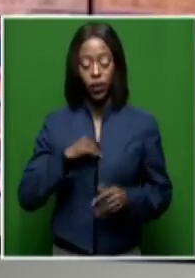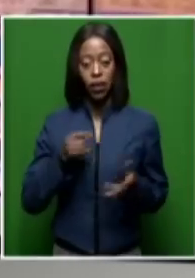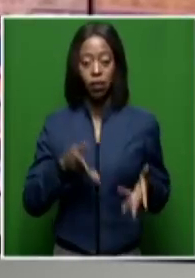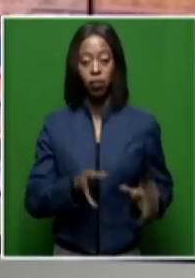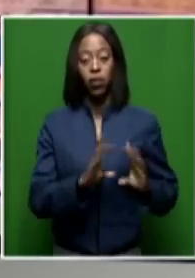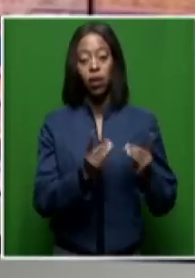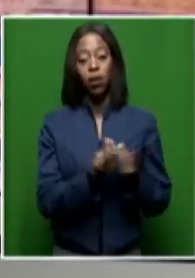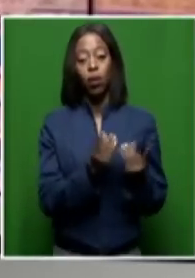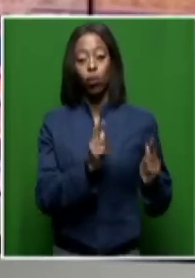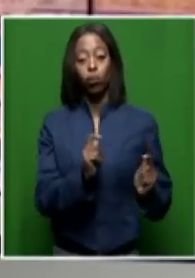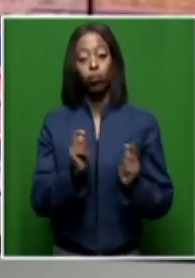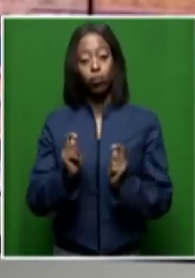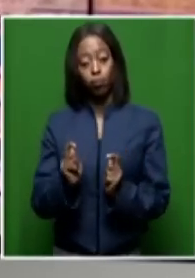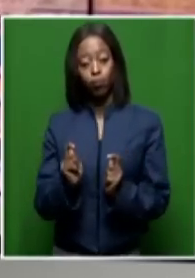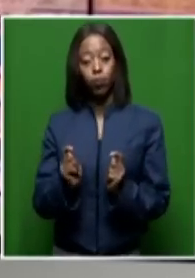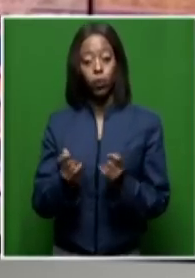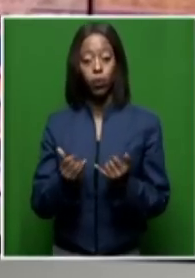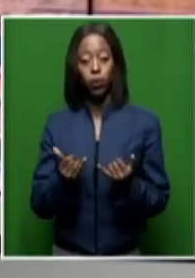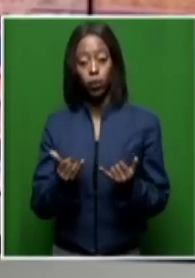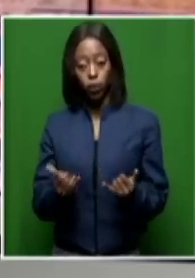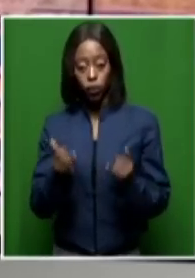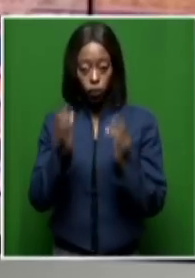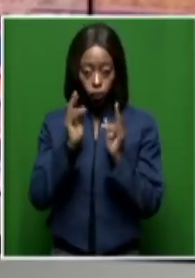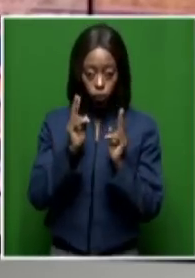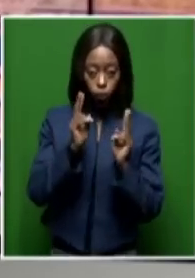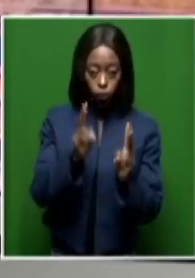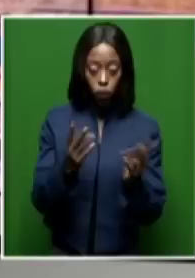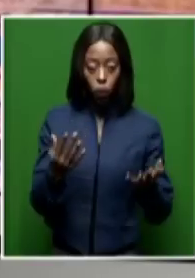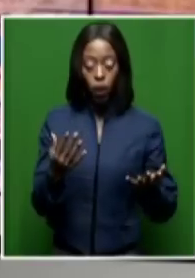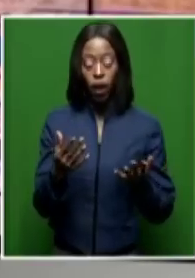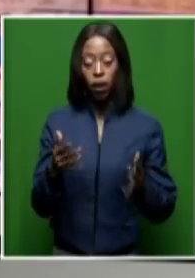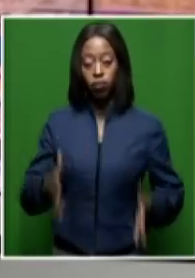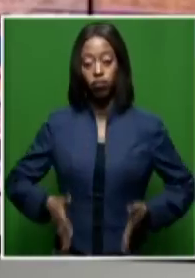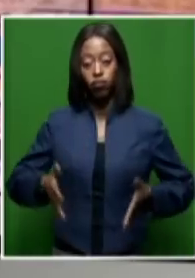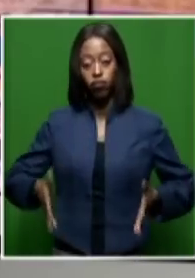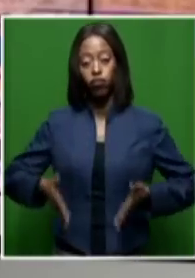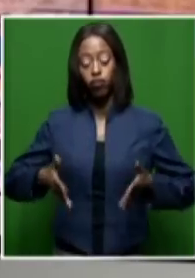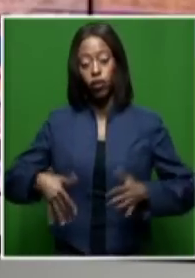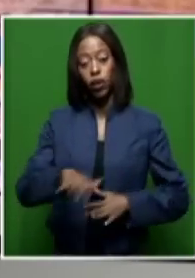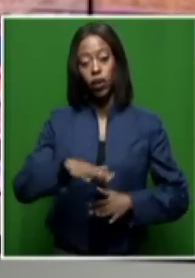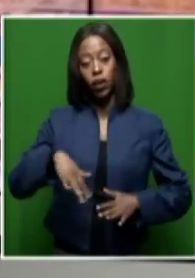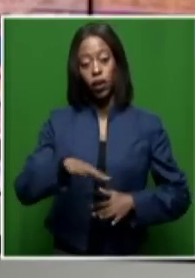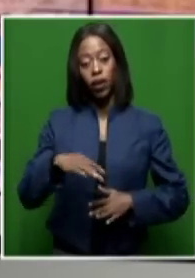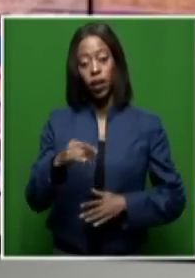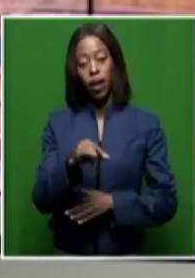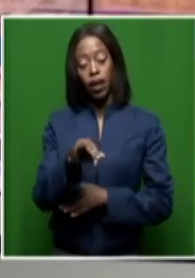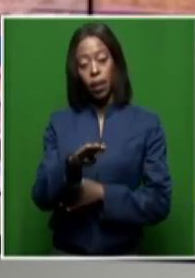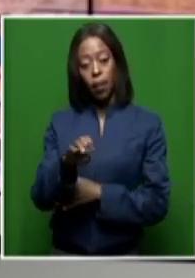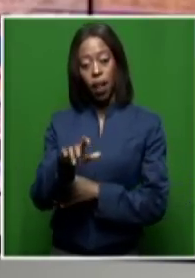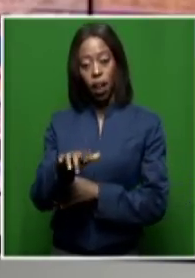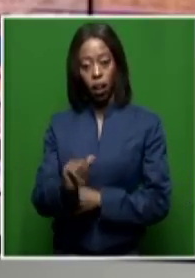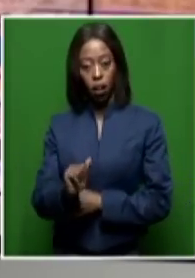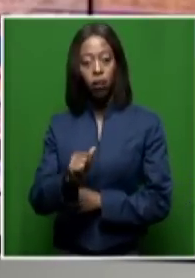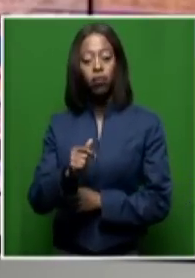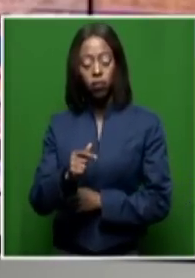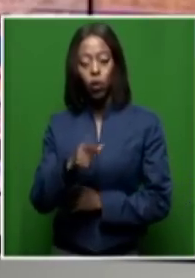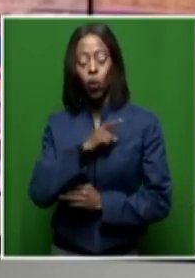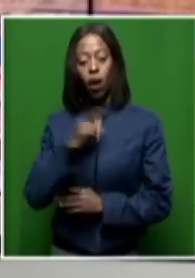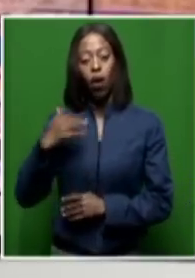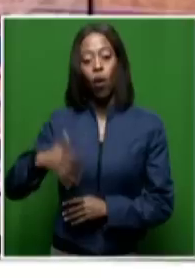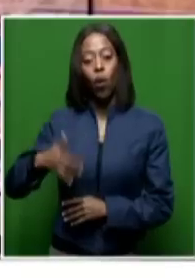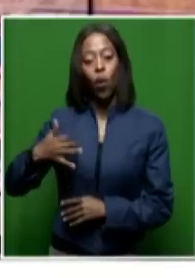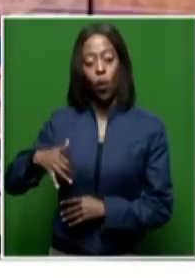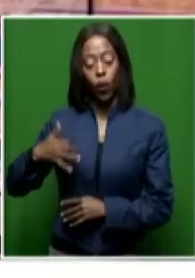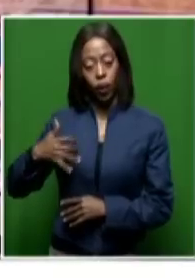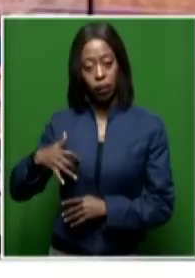The Department of Transport will today visit the Gibela Rail Consortium in Dunnottar at Ekurhuleni.